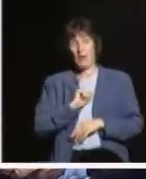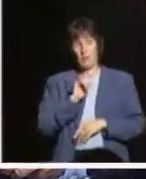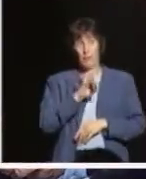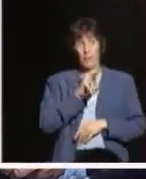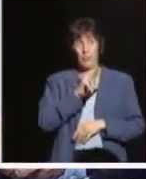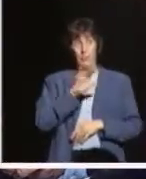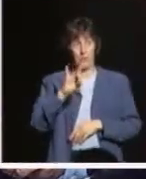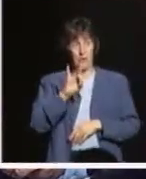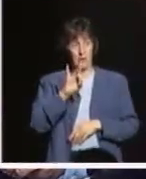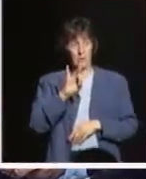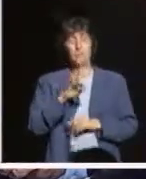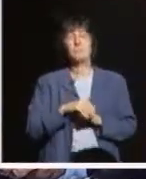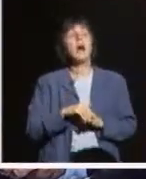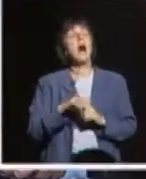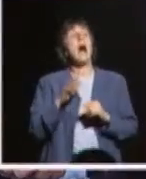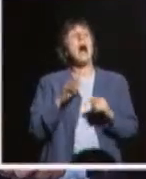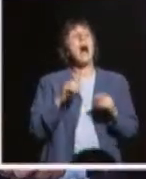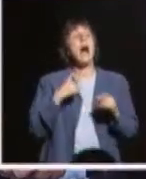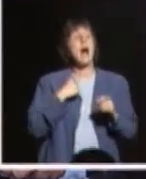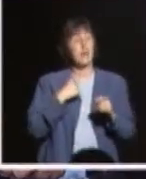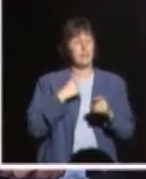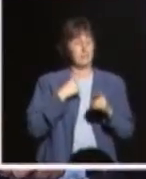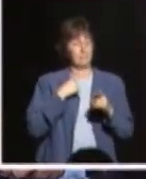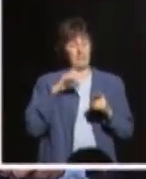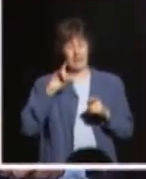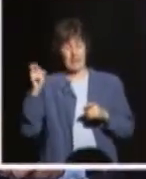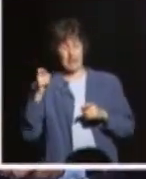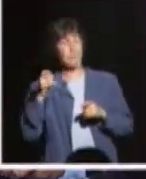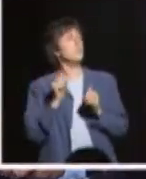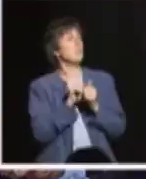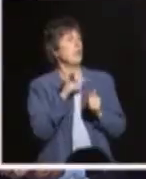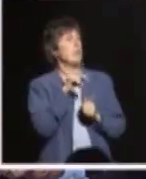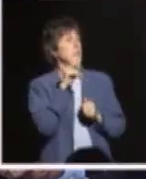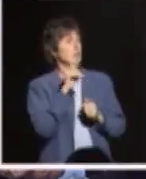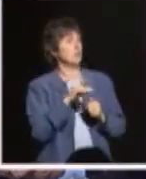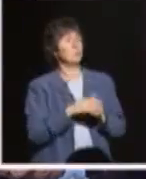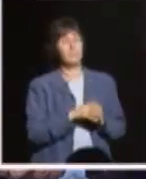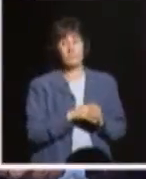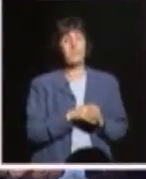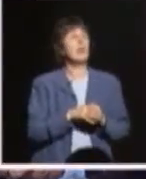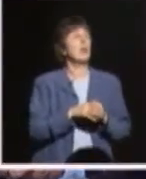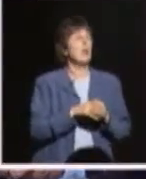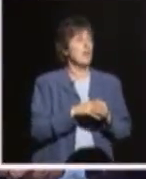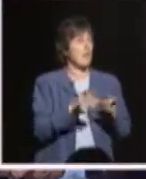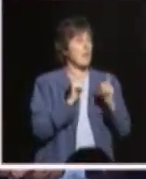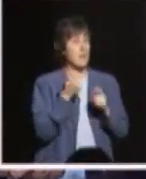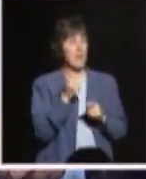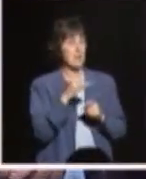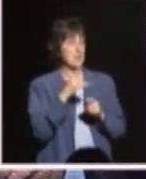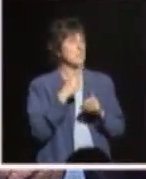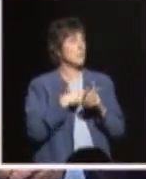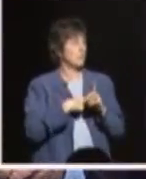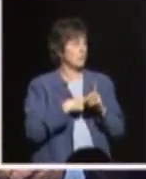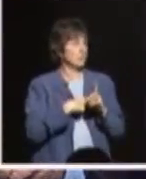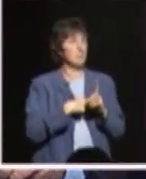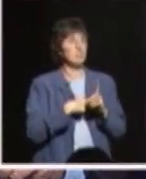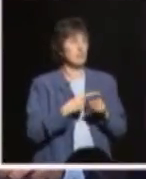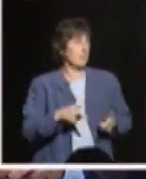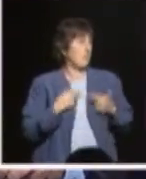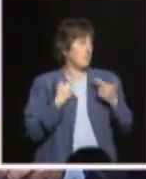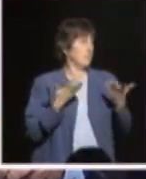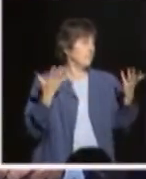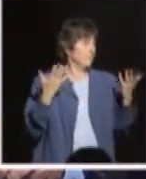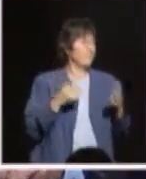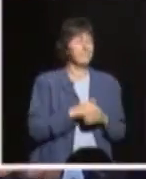with terminal cancer and given 4 months to live. And in the 18 months of the treatment of the chemotherapy, I lost my hearing in both ears for